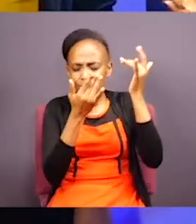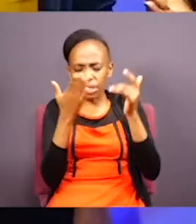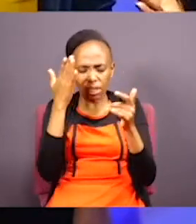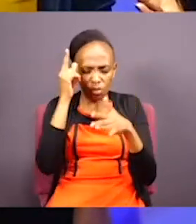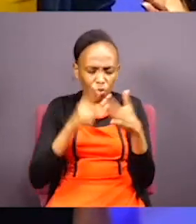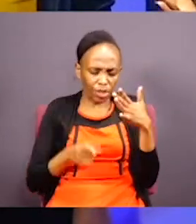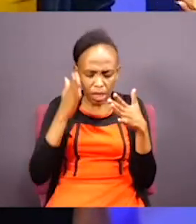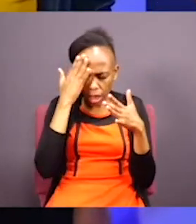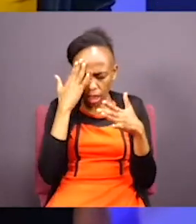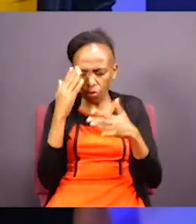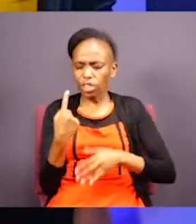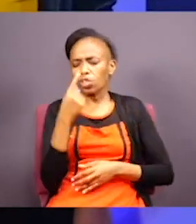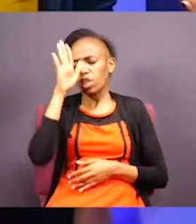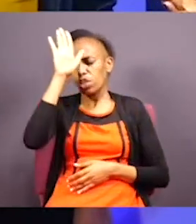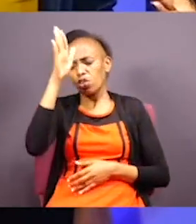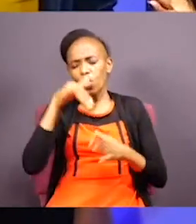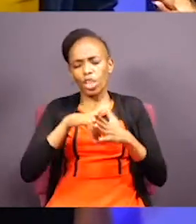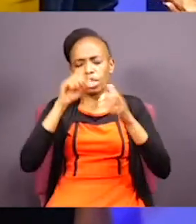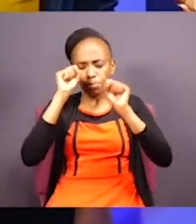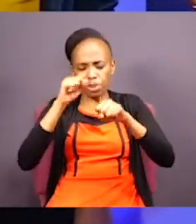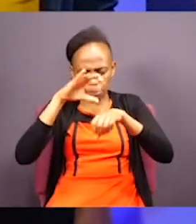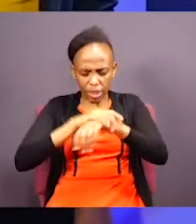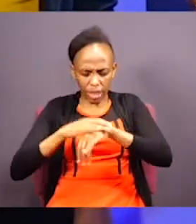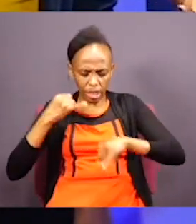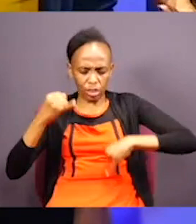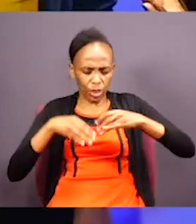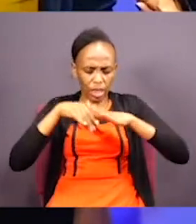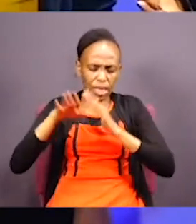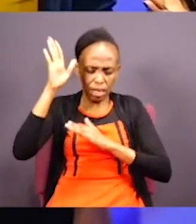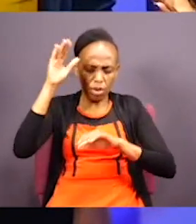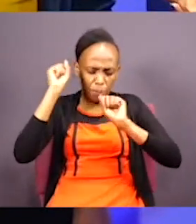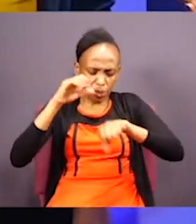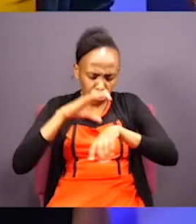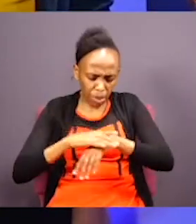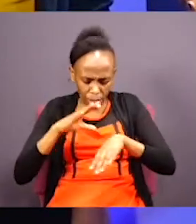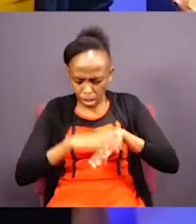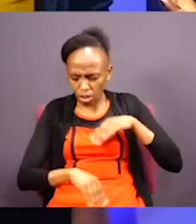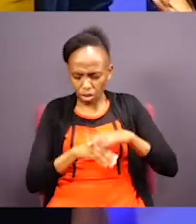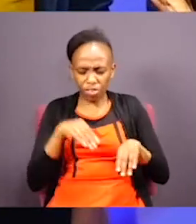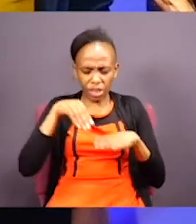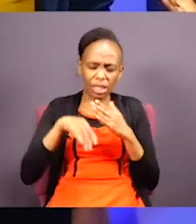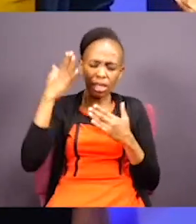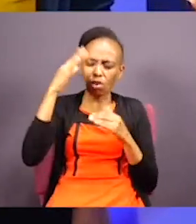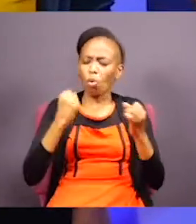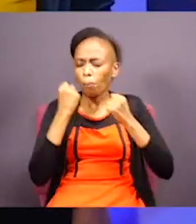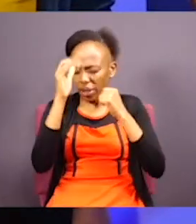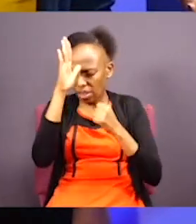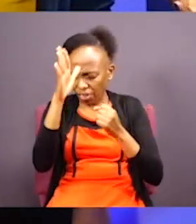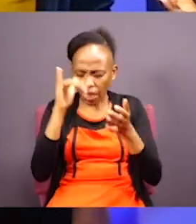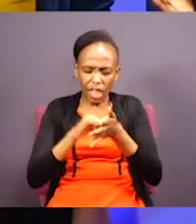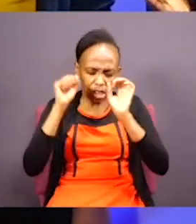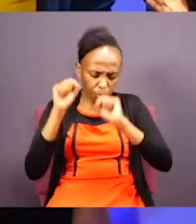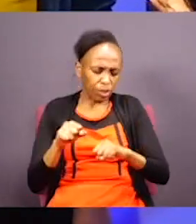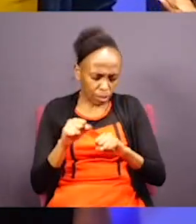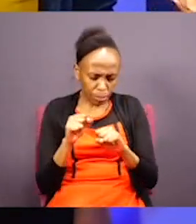that it is in you that they will find joy. It is in you that they will find comfort. It is in you, mighty Father, that they will be able